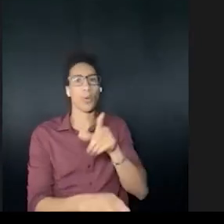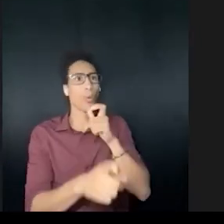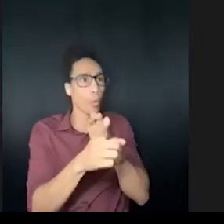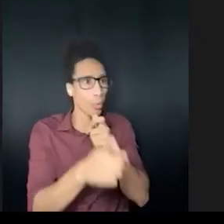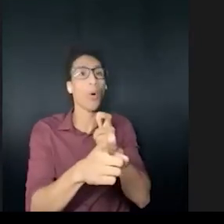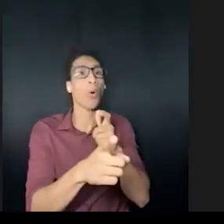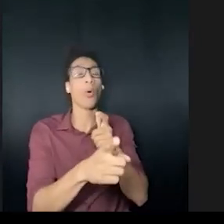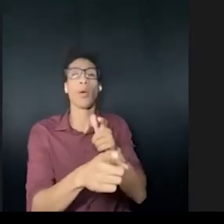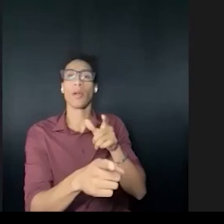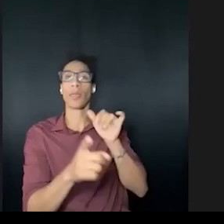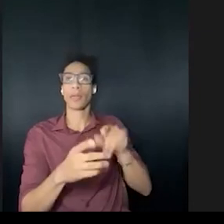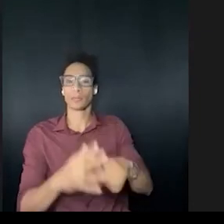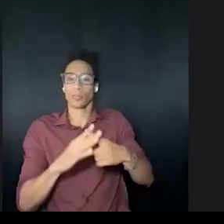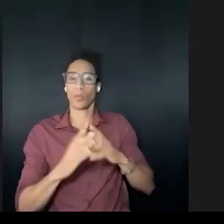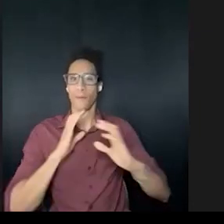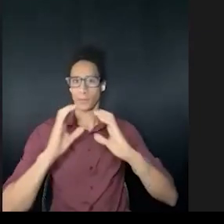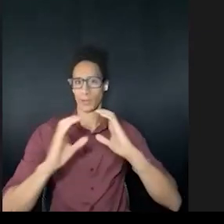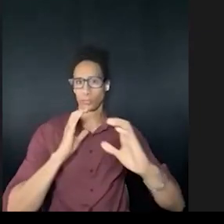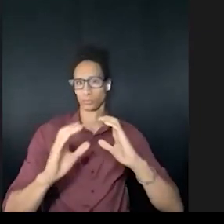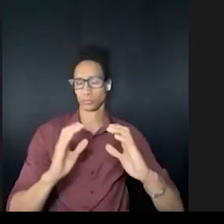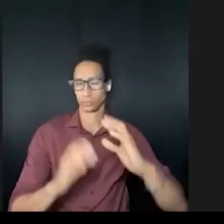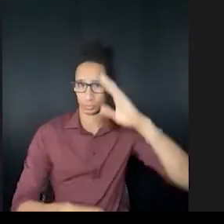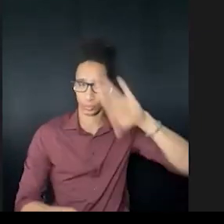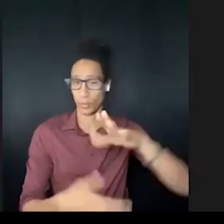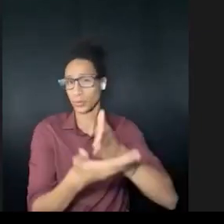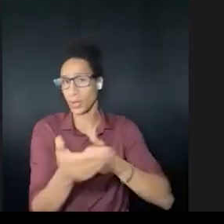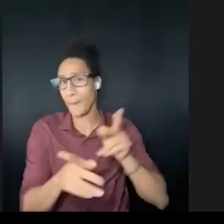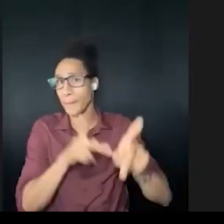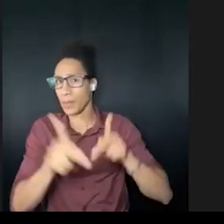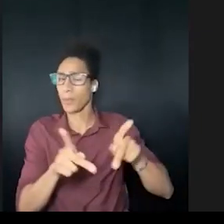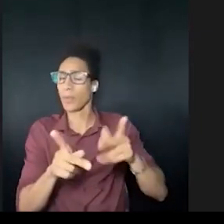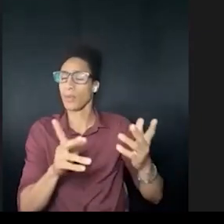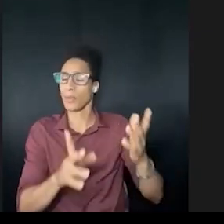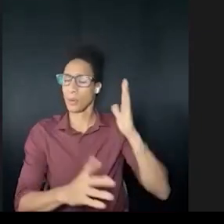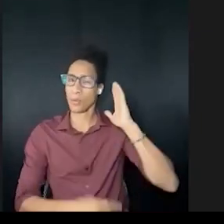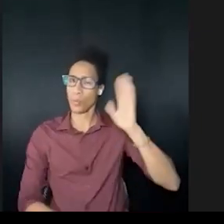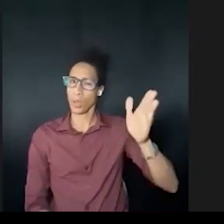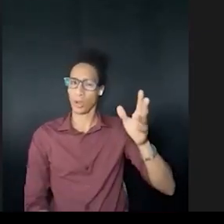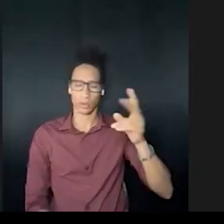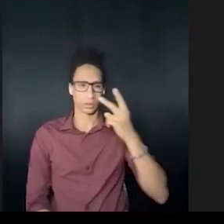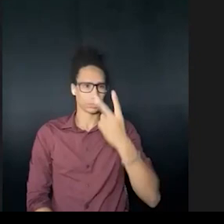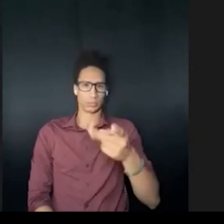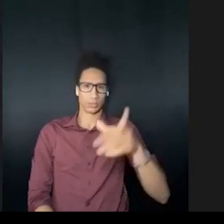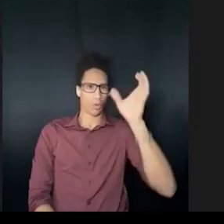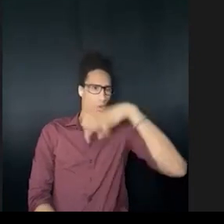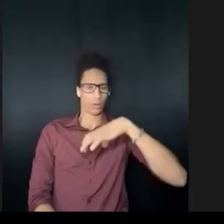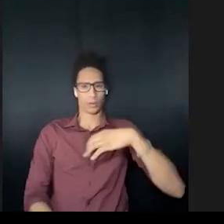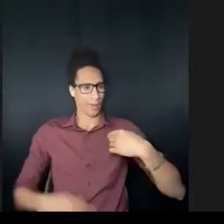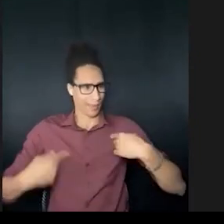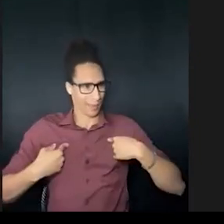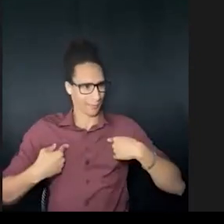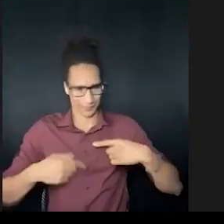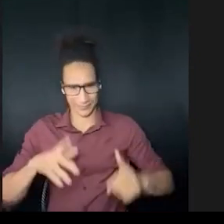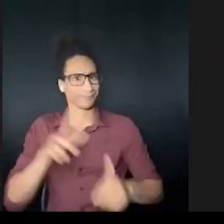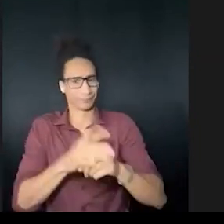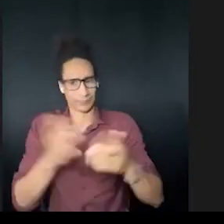know, I know some people might find it odd that I'm sitting here having dialogue with